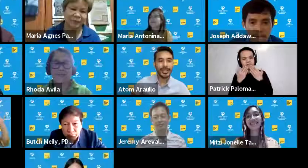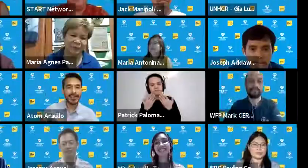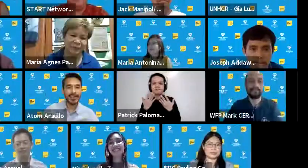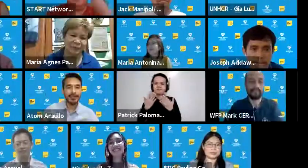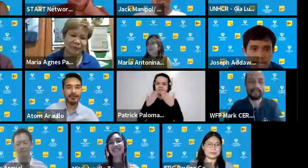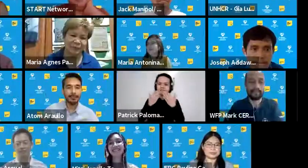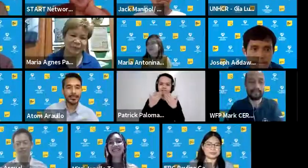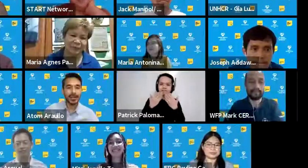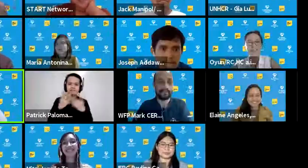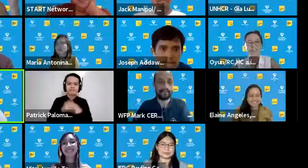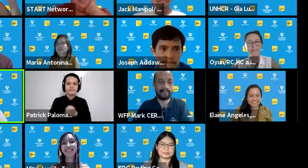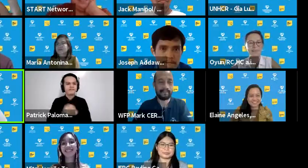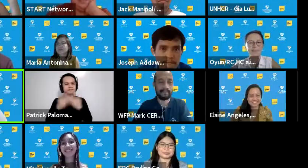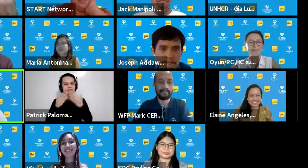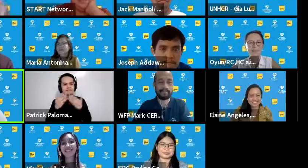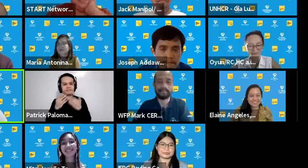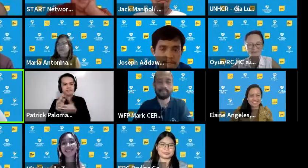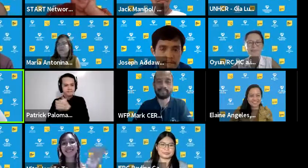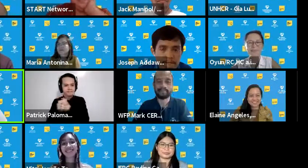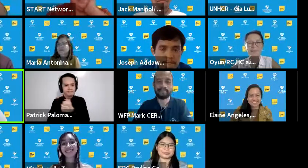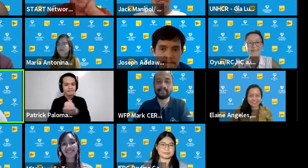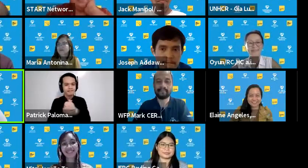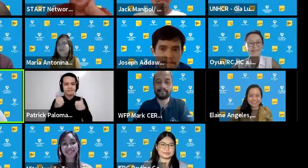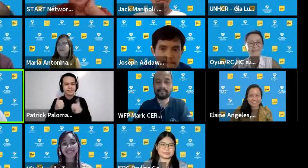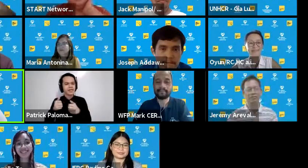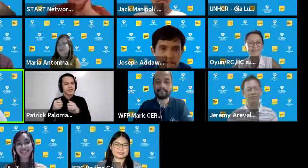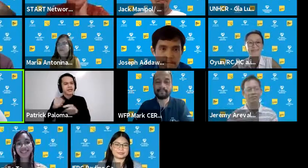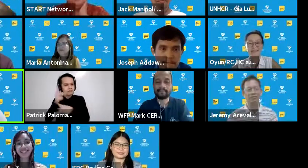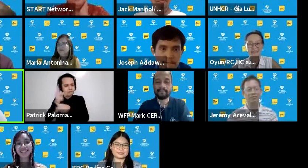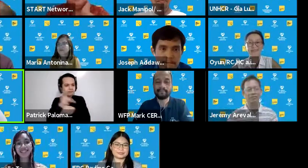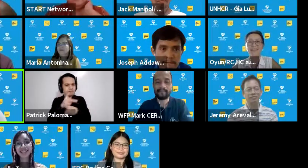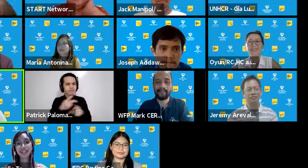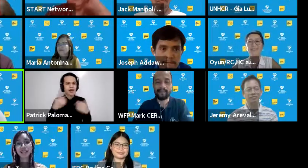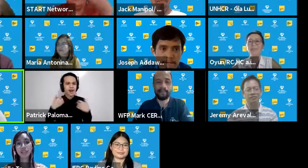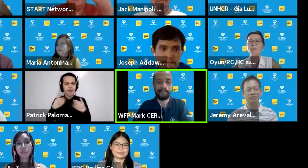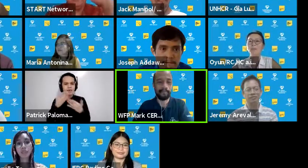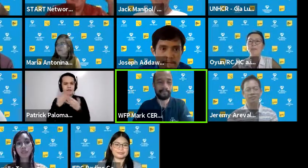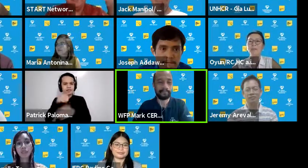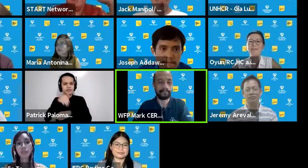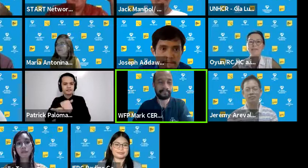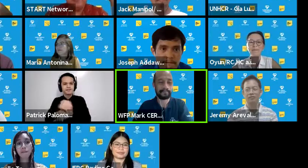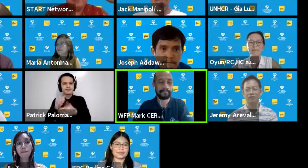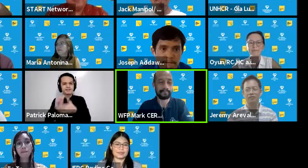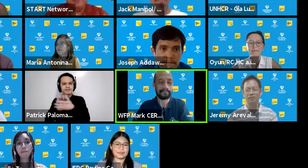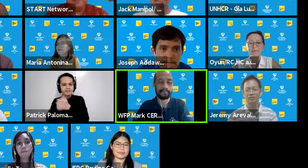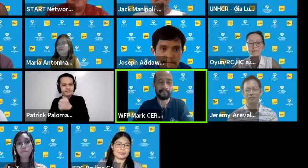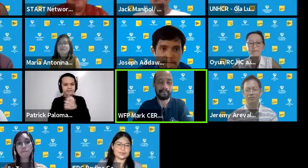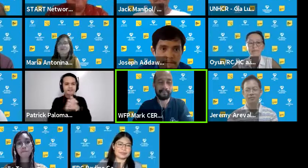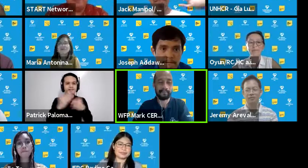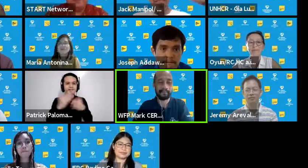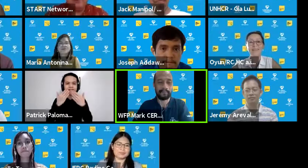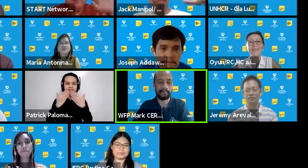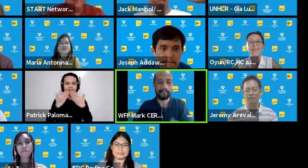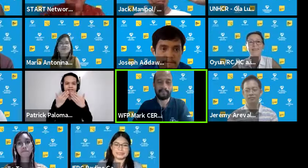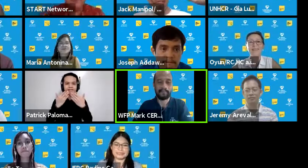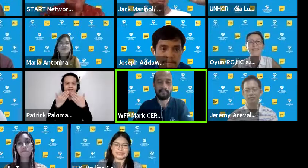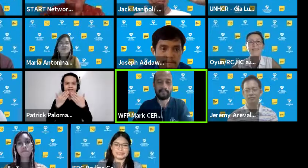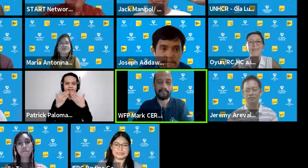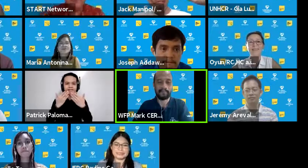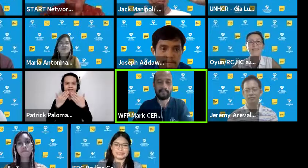much. Maraming salamat sa inyong lahat. Please keep safe and have a good afternoon. Thank you. Bye-bye. Thank you, everyone.